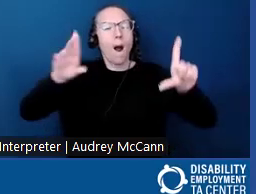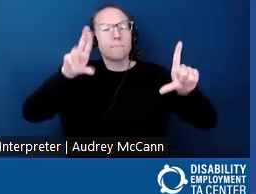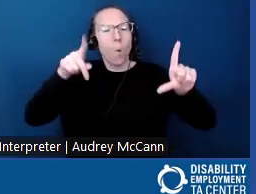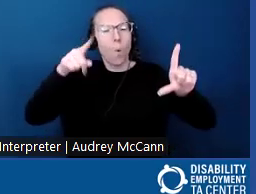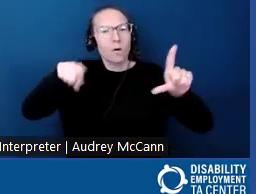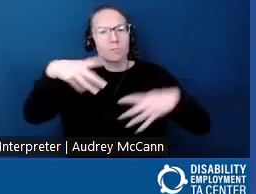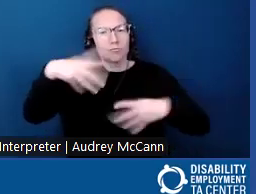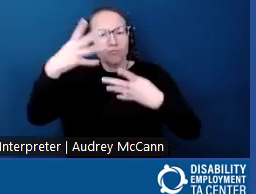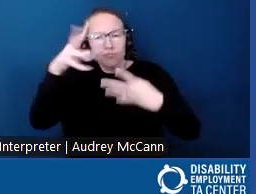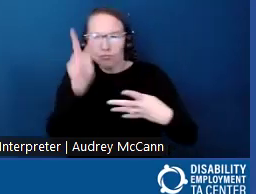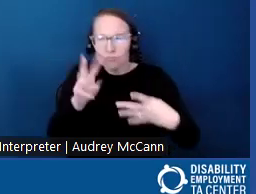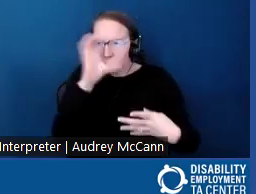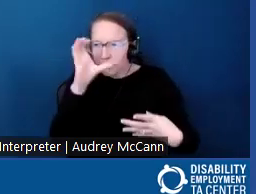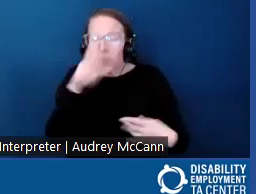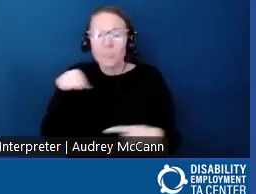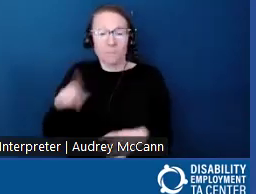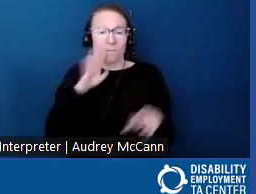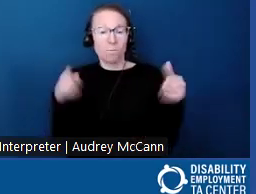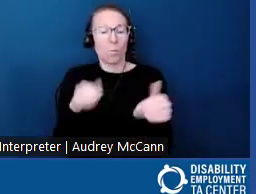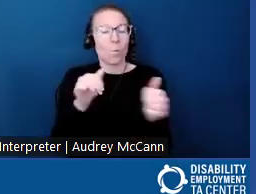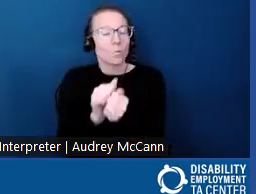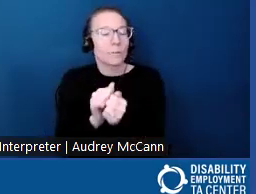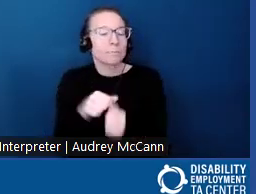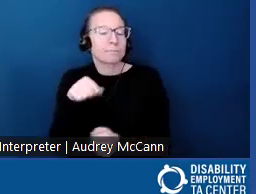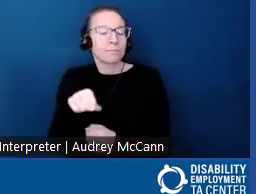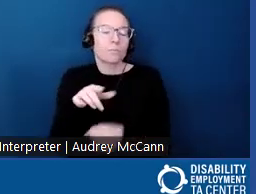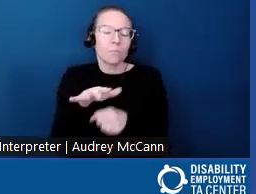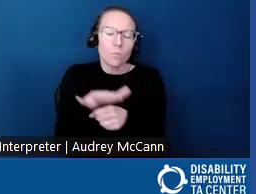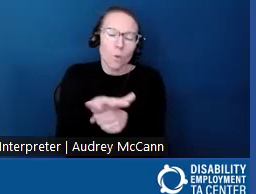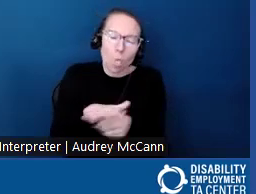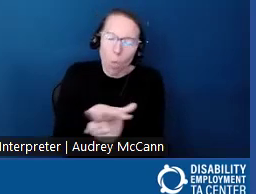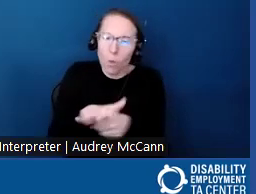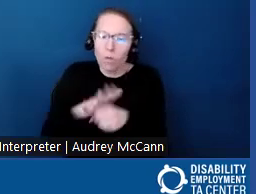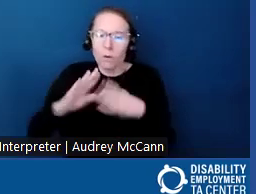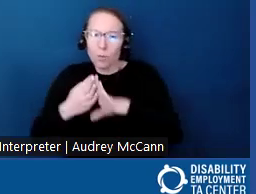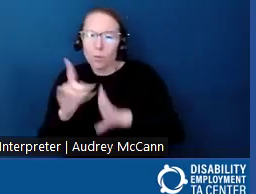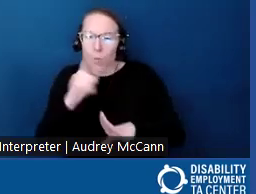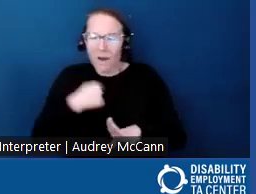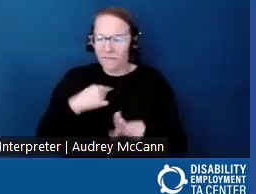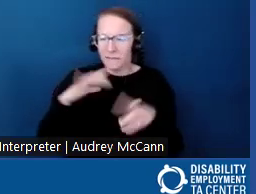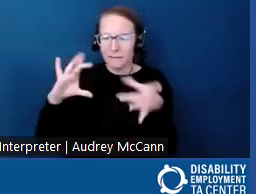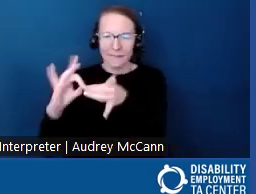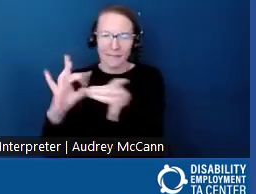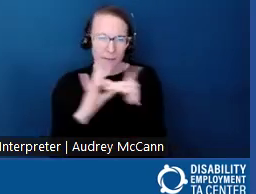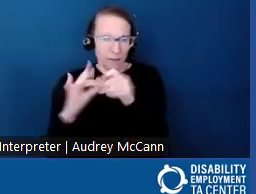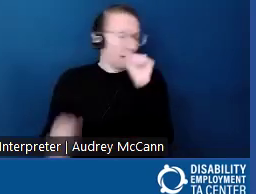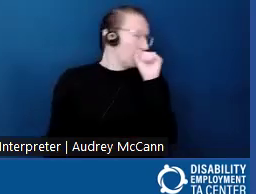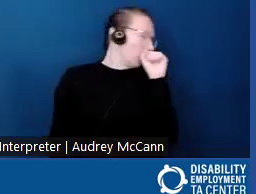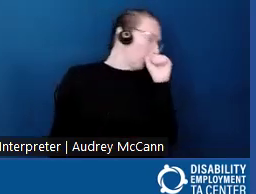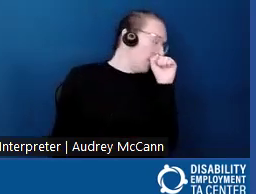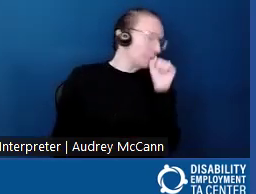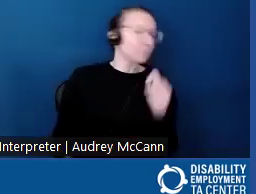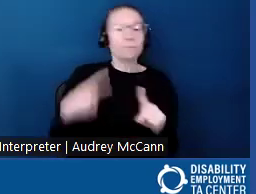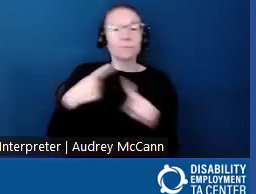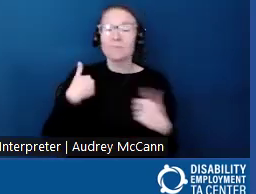local employers and employers that we have connections with in our community. And we also have our youth services,